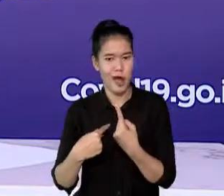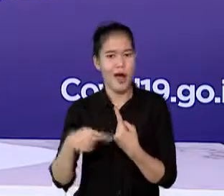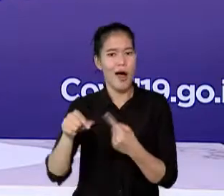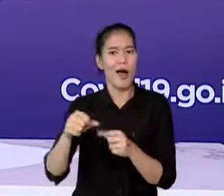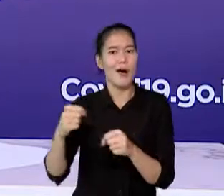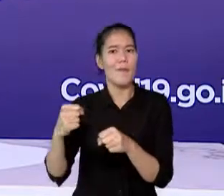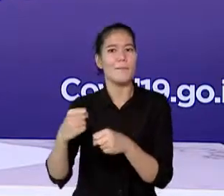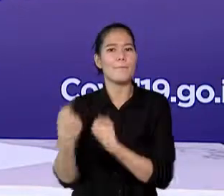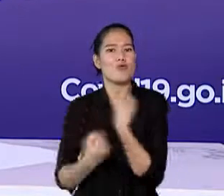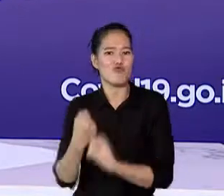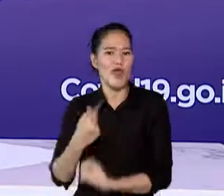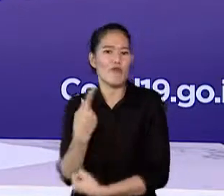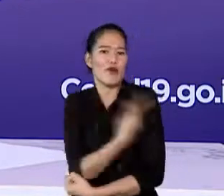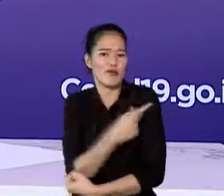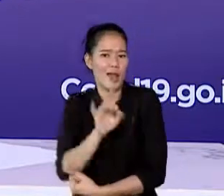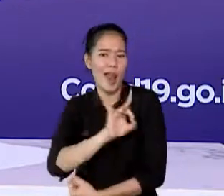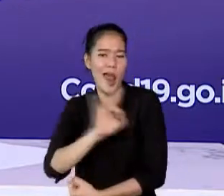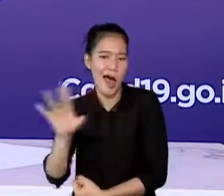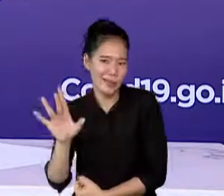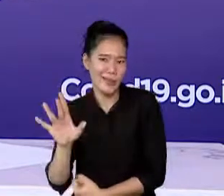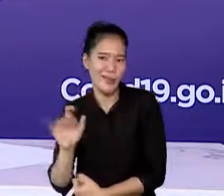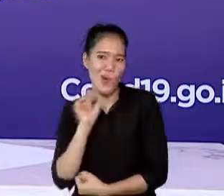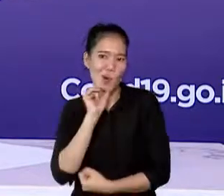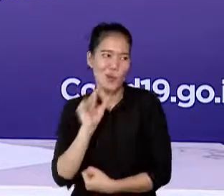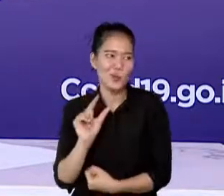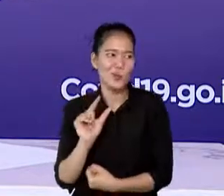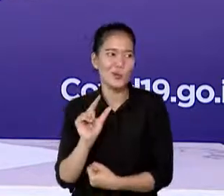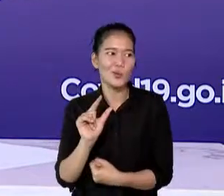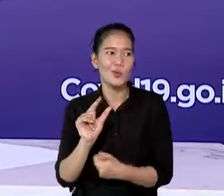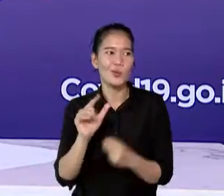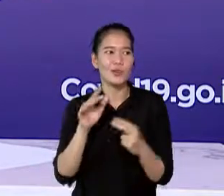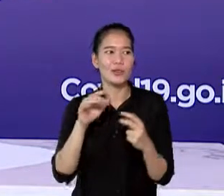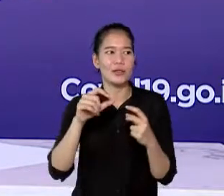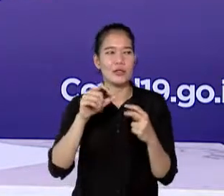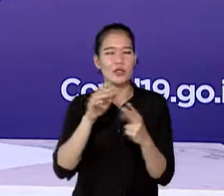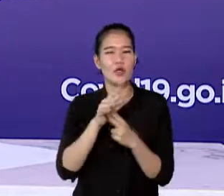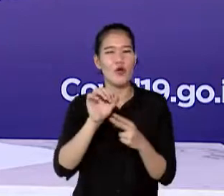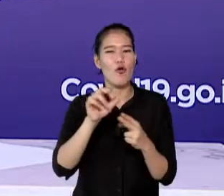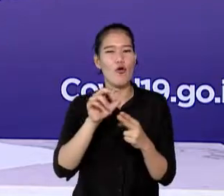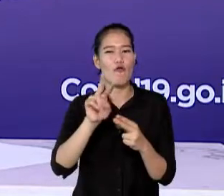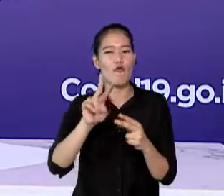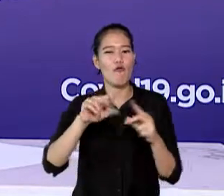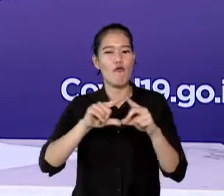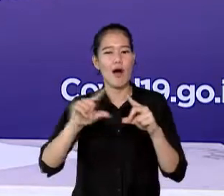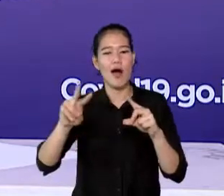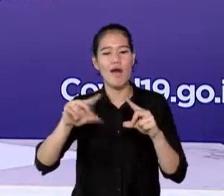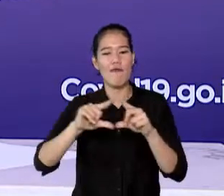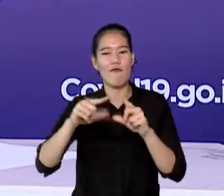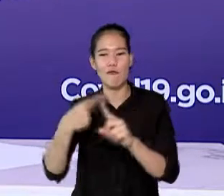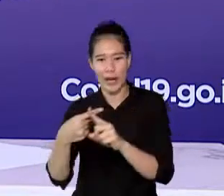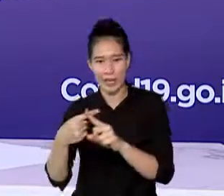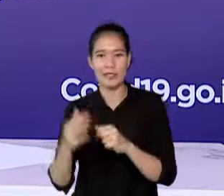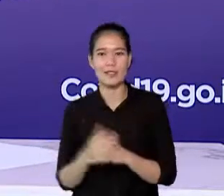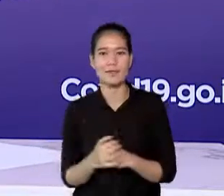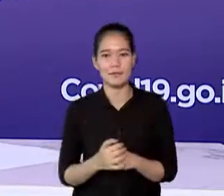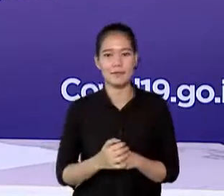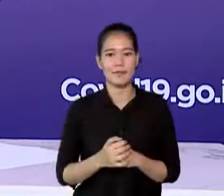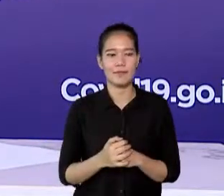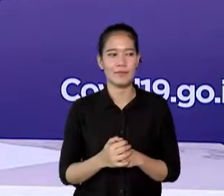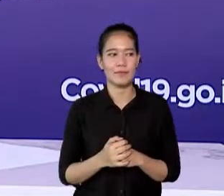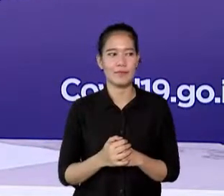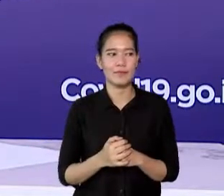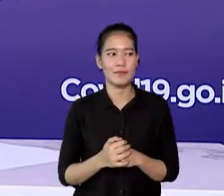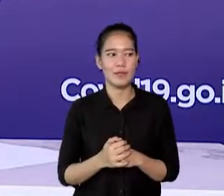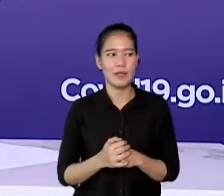providers such as Pfizer and also Novavax. Therefore, Indonesia doesn't solely